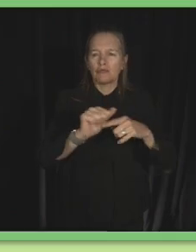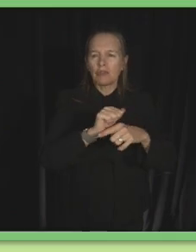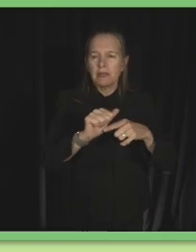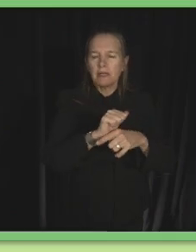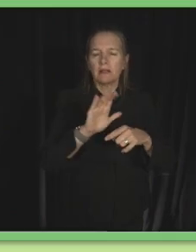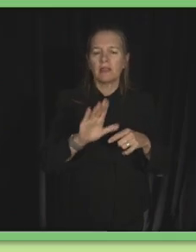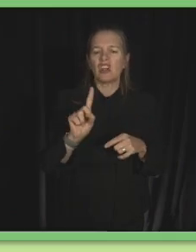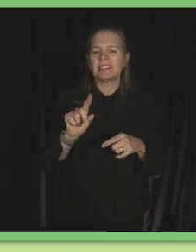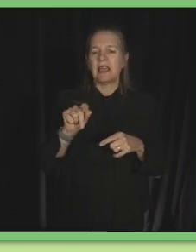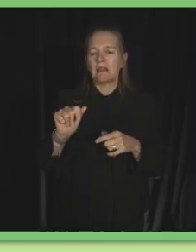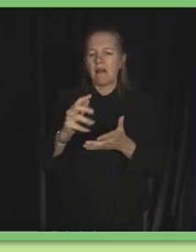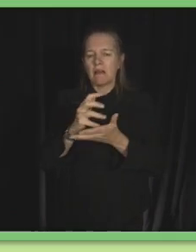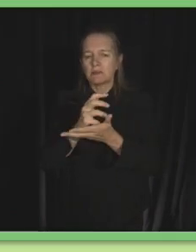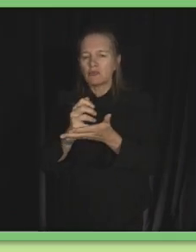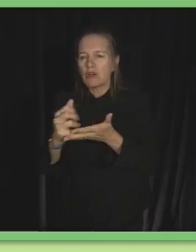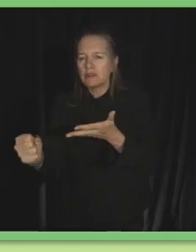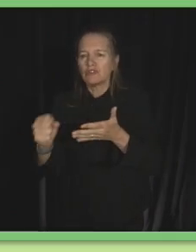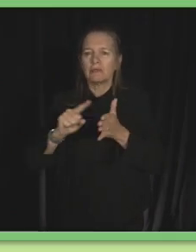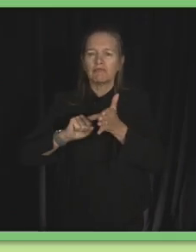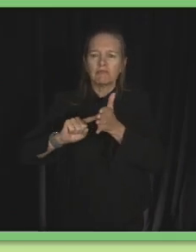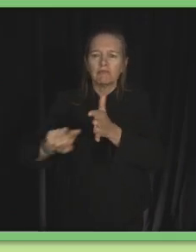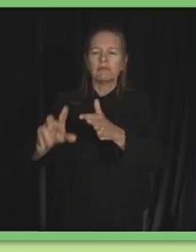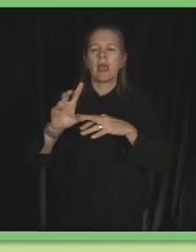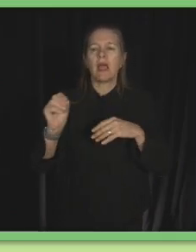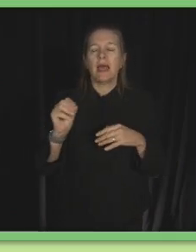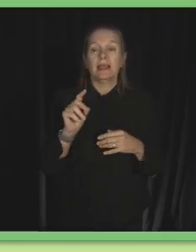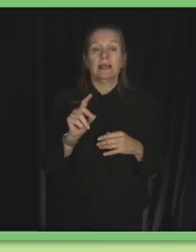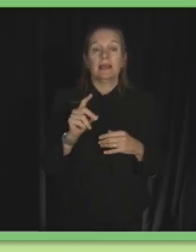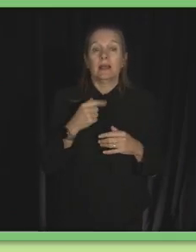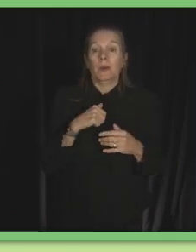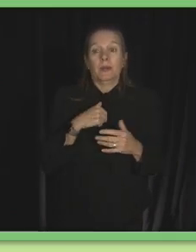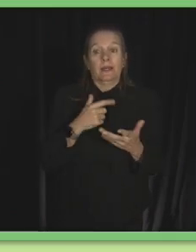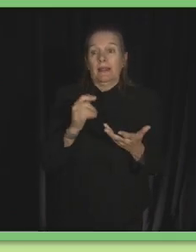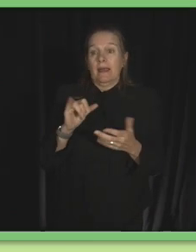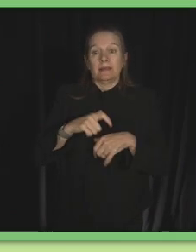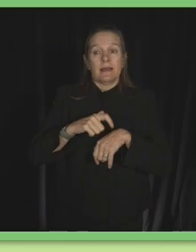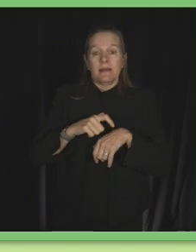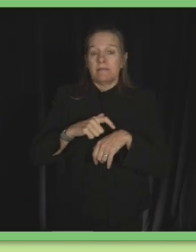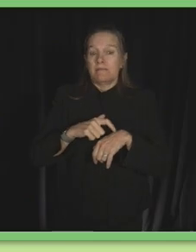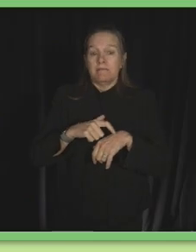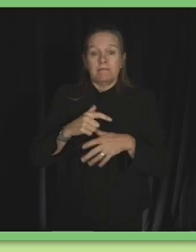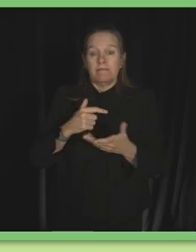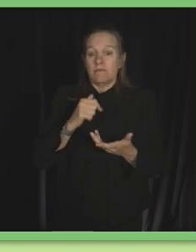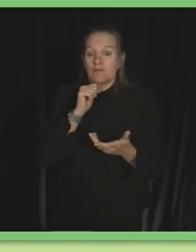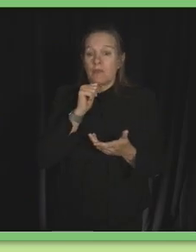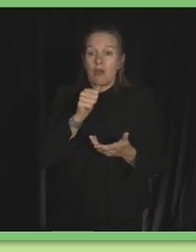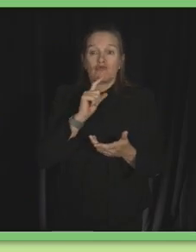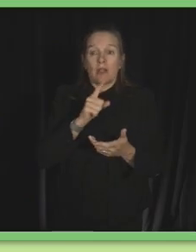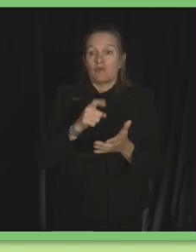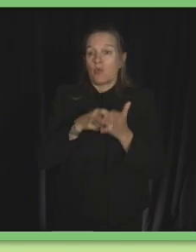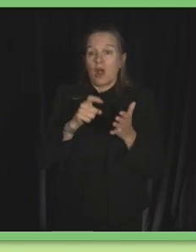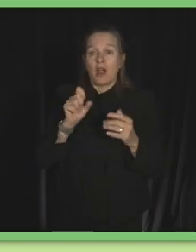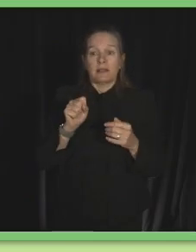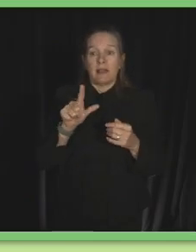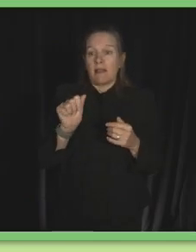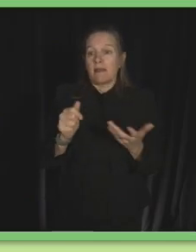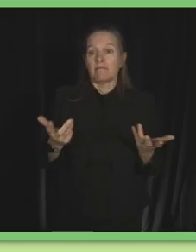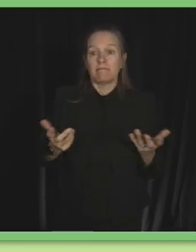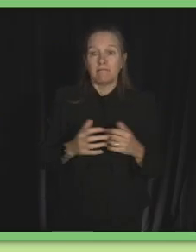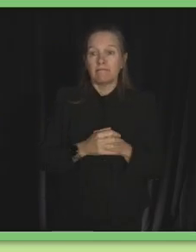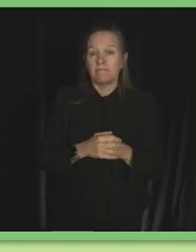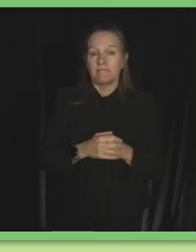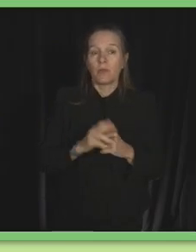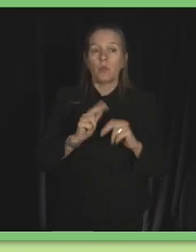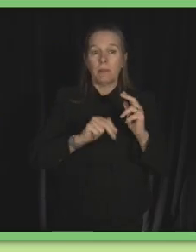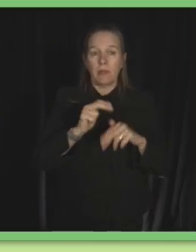exploration. Workloads that didn't really require an SLA, strict SLA. We even built our own third-party